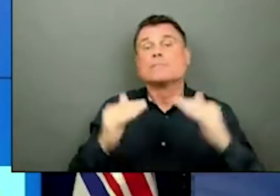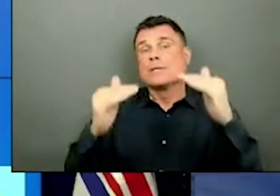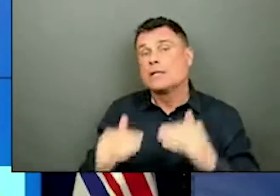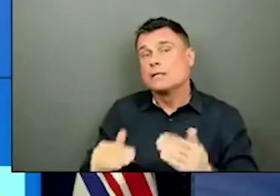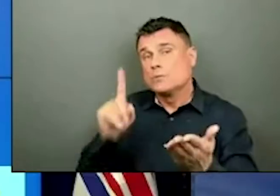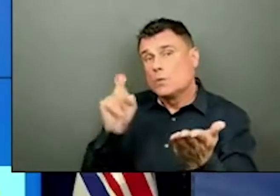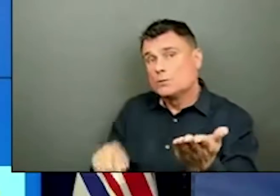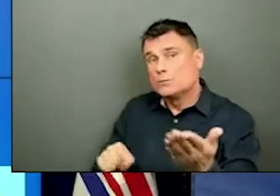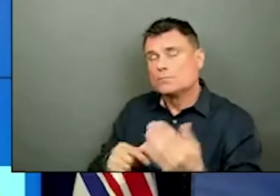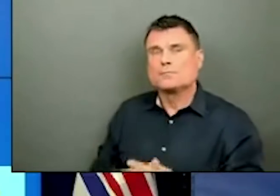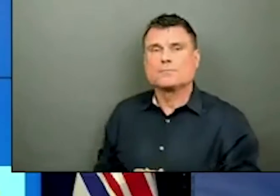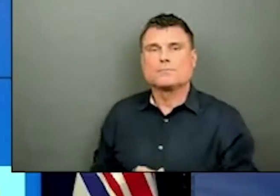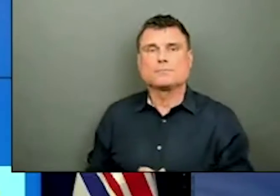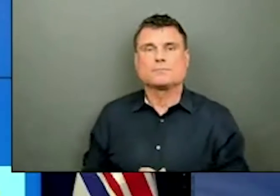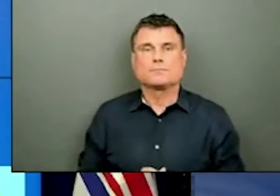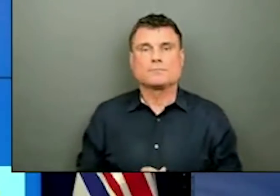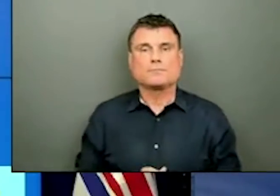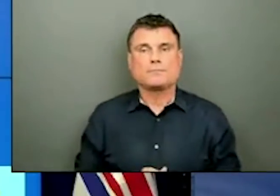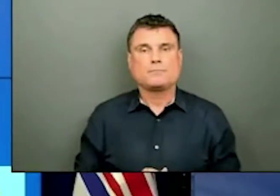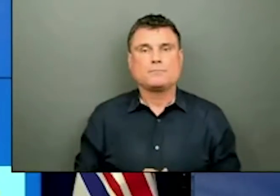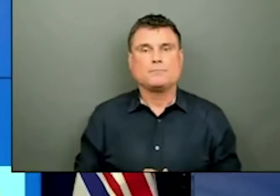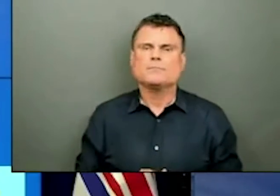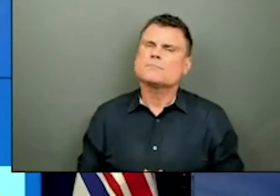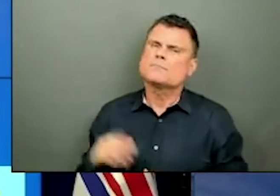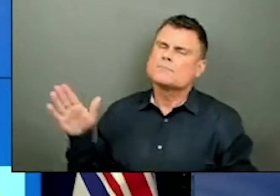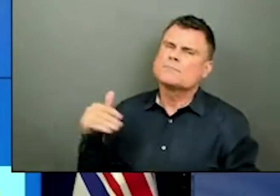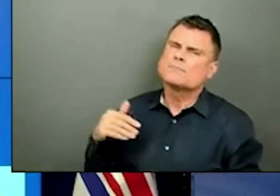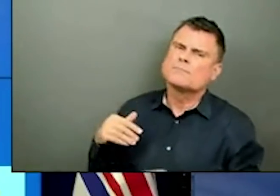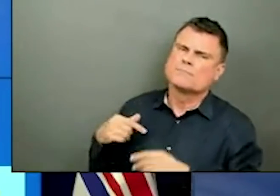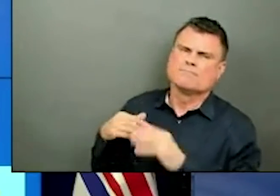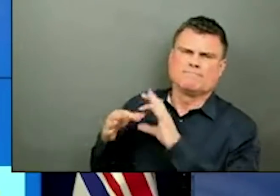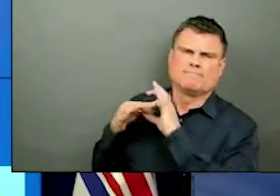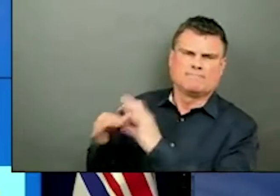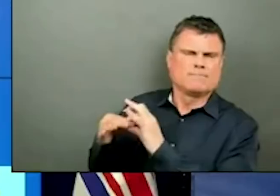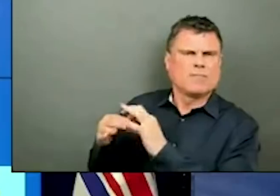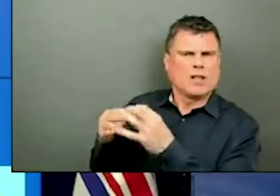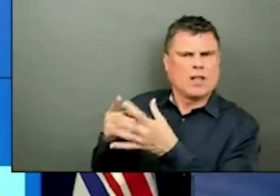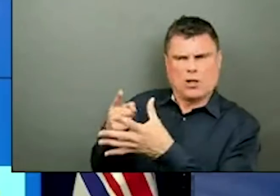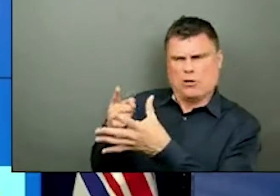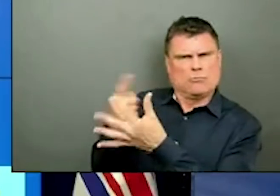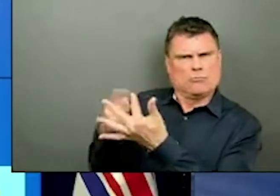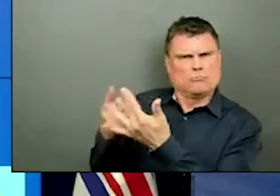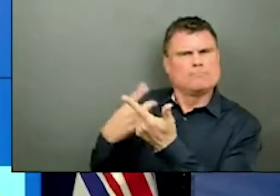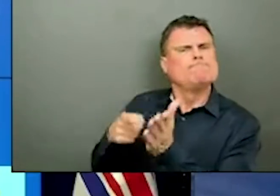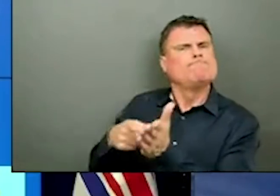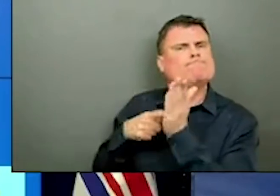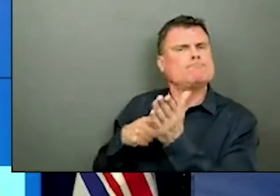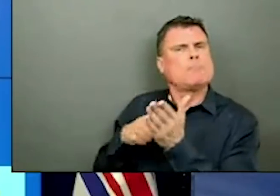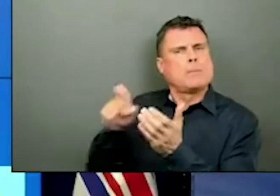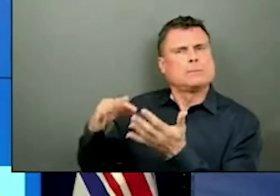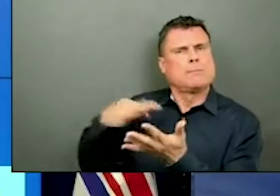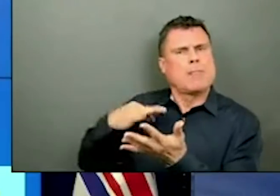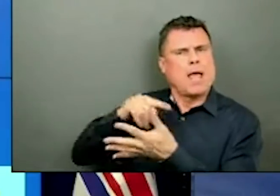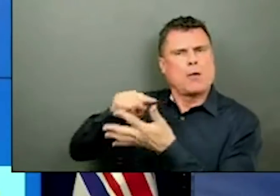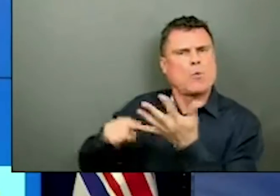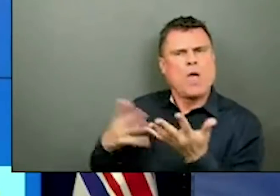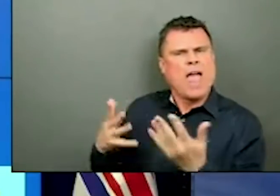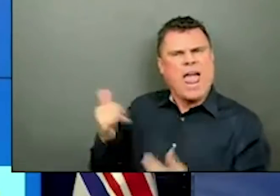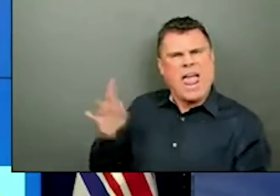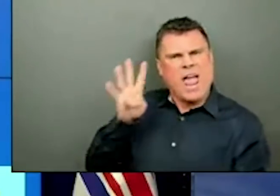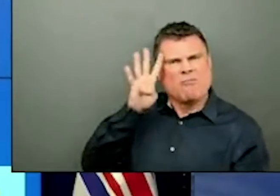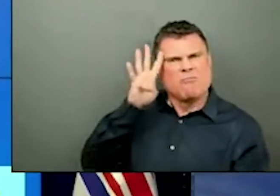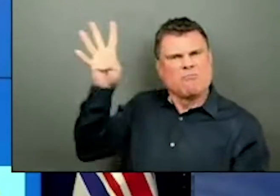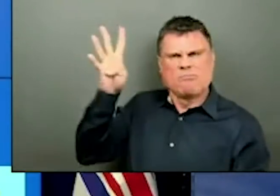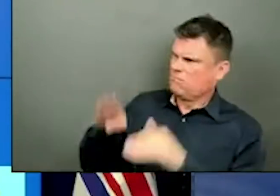Yeah, I was going to ask you a little bit more about the criteria. how did you come up with a $10,000